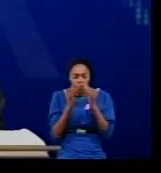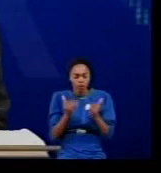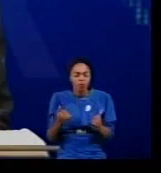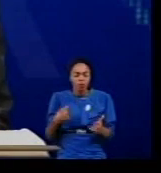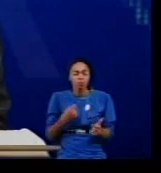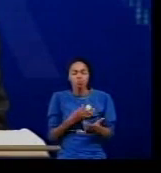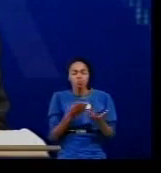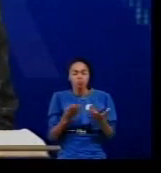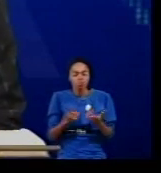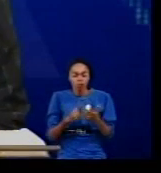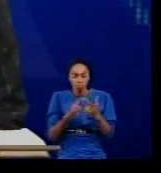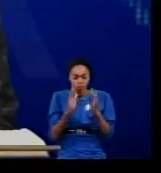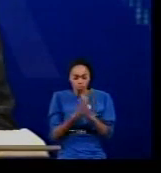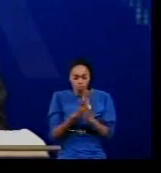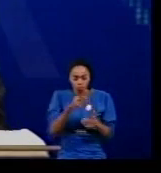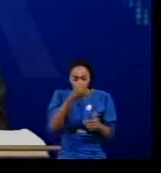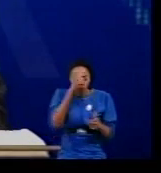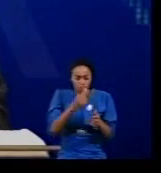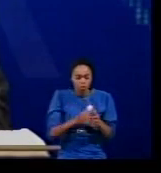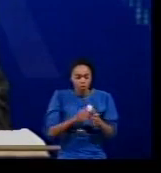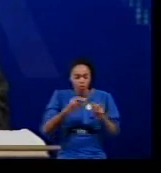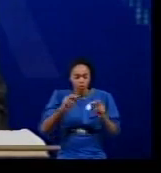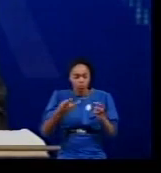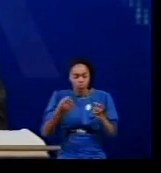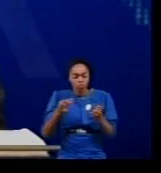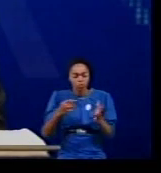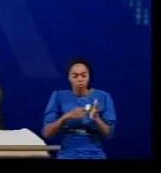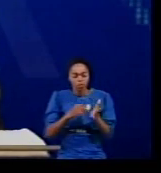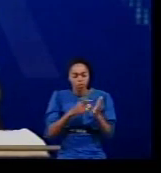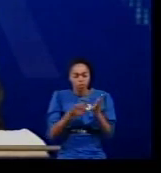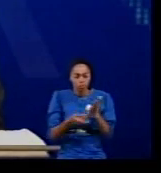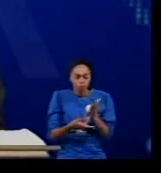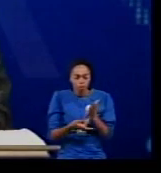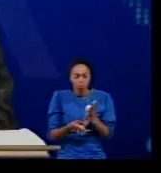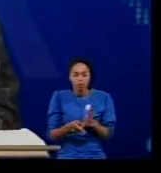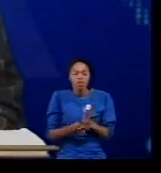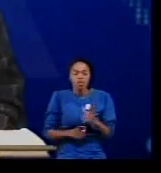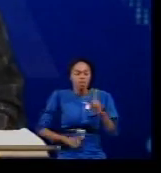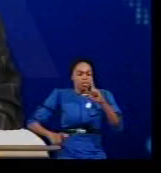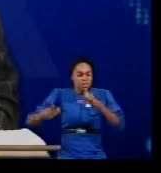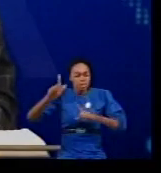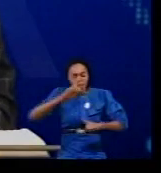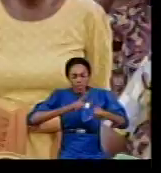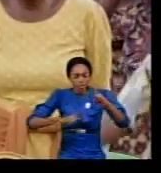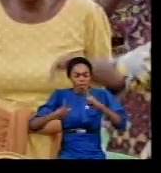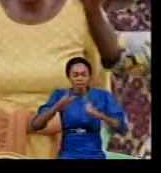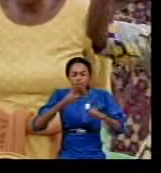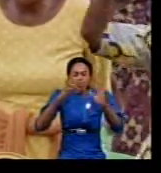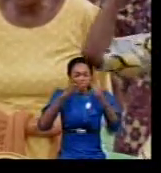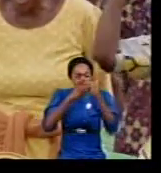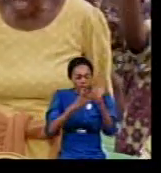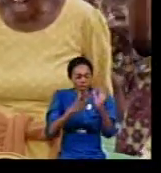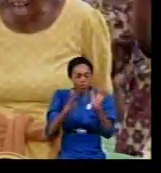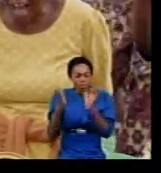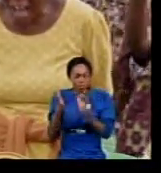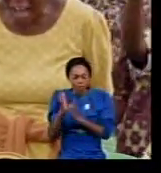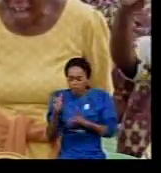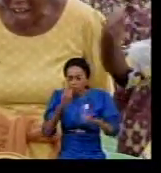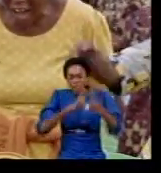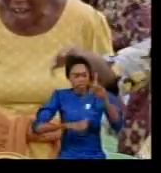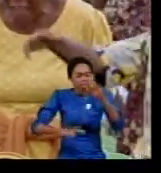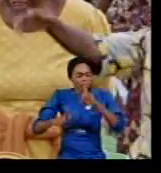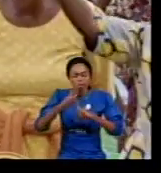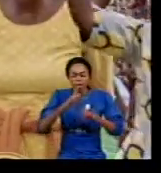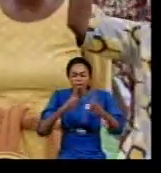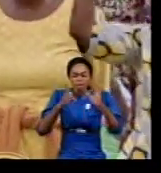might. That takes faith on our side. You know who you were. You know what you were. You were a sinner. You were weak. You